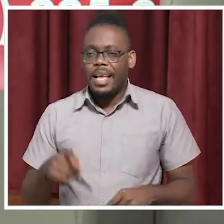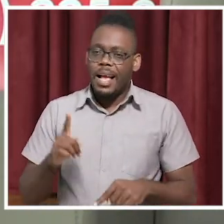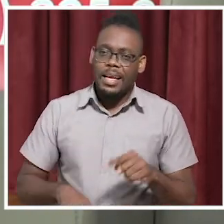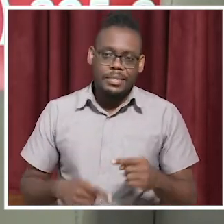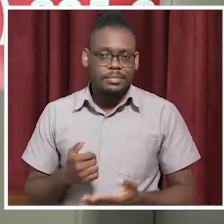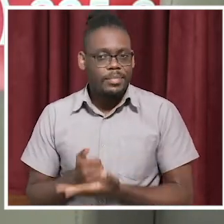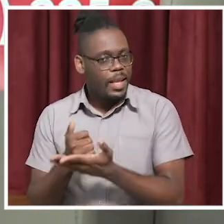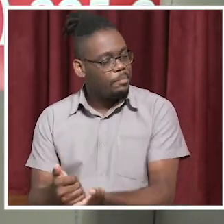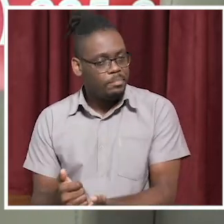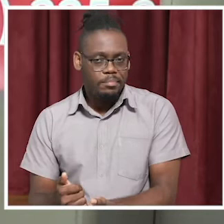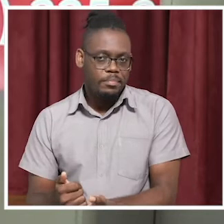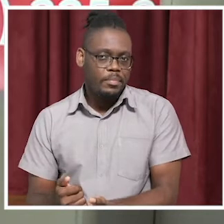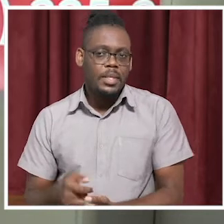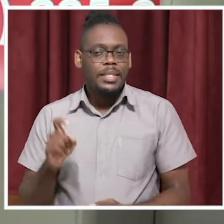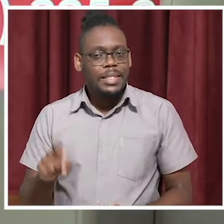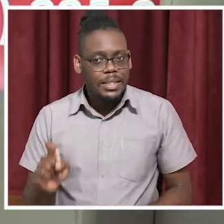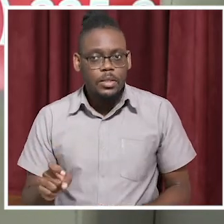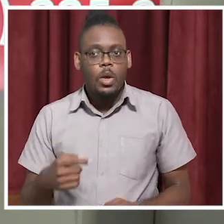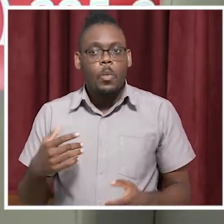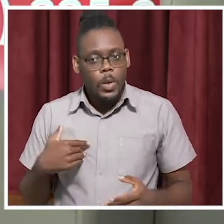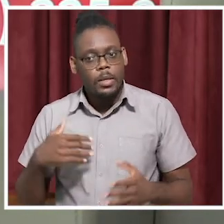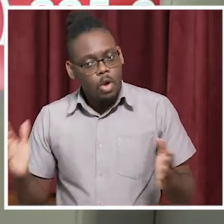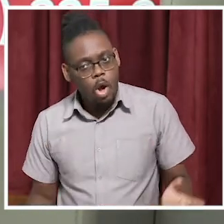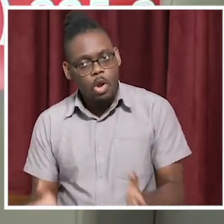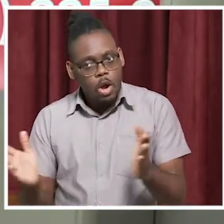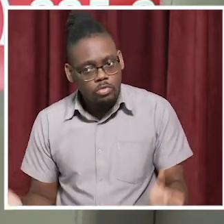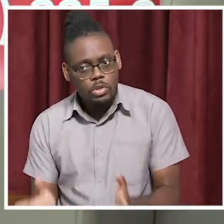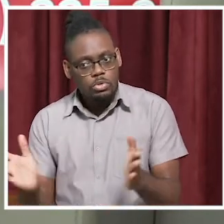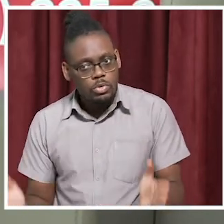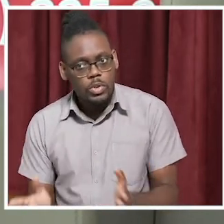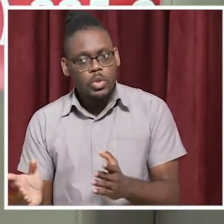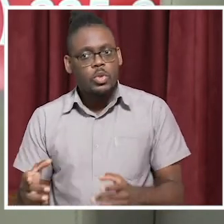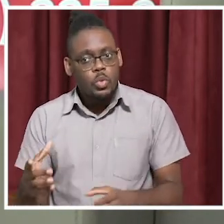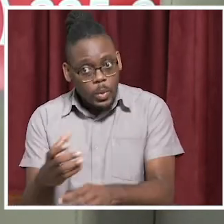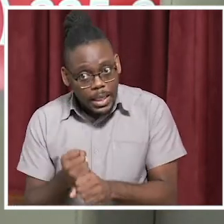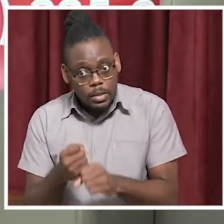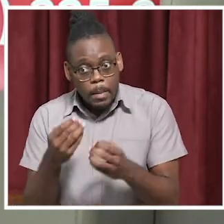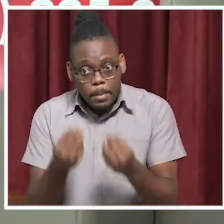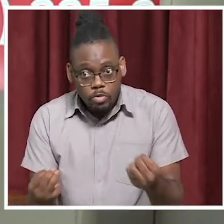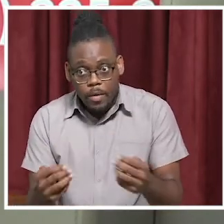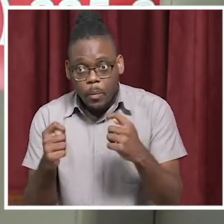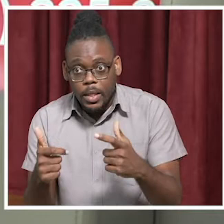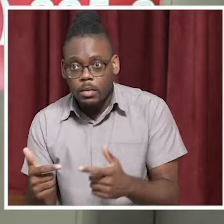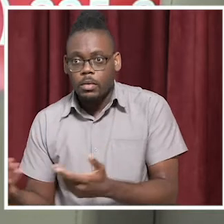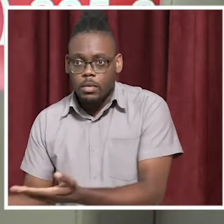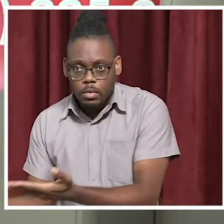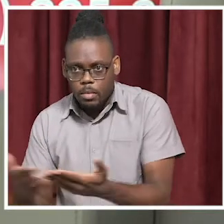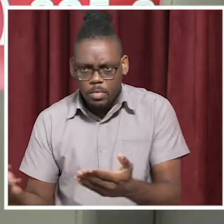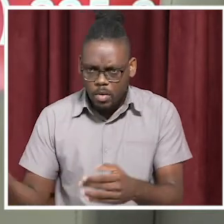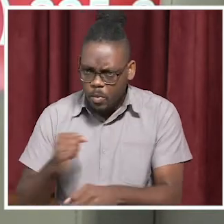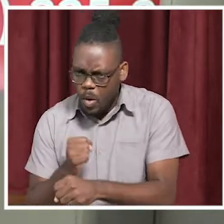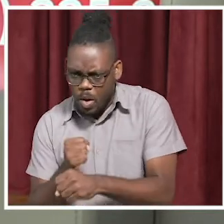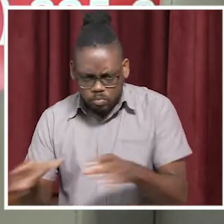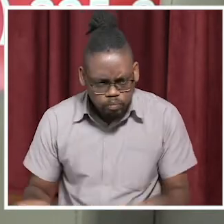further. But which is why we encourage you so strongly to get your materials quickly and get the work done right away, not to stall on it. Because